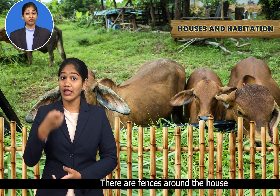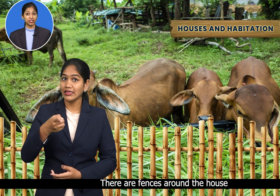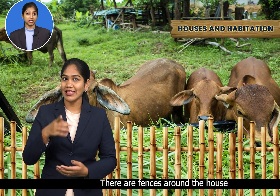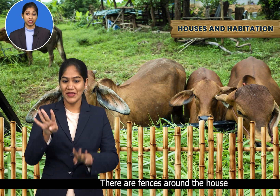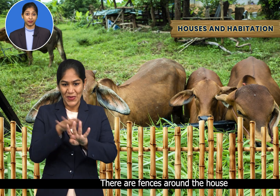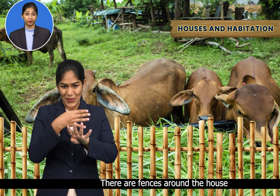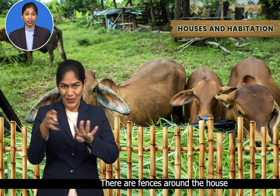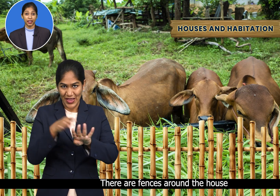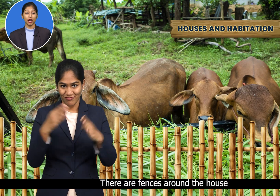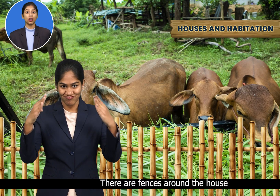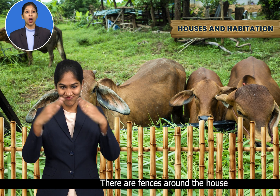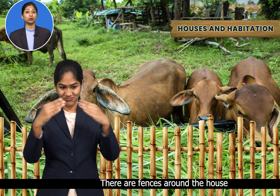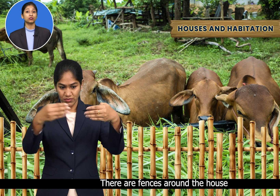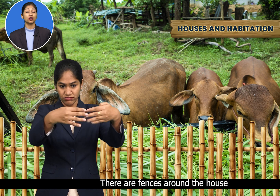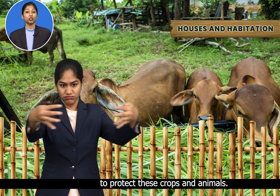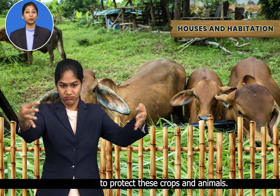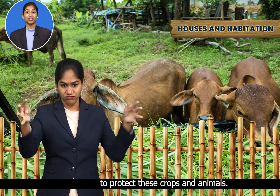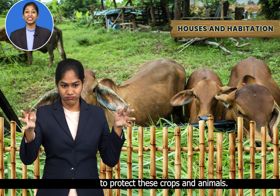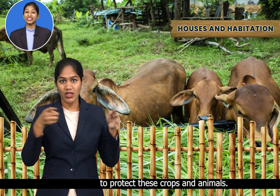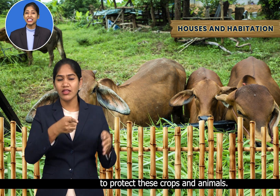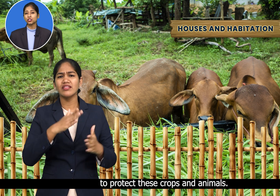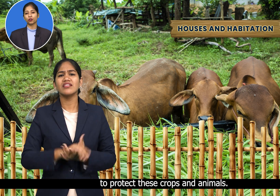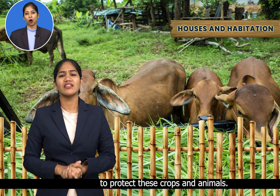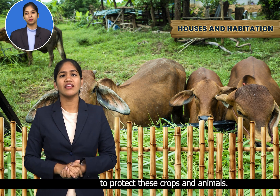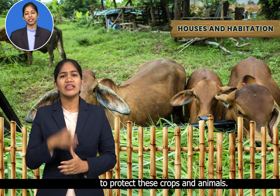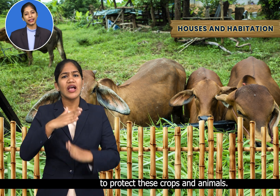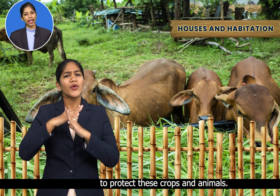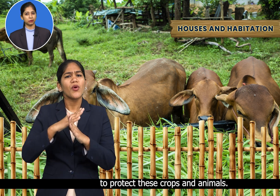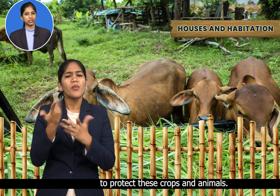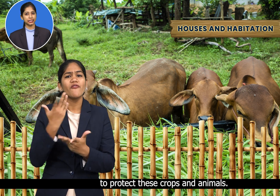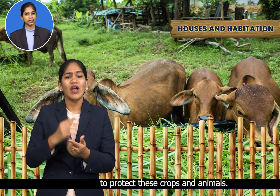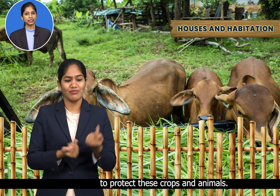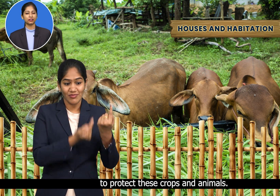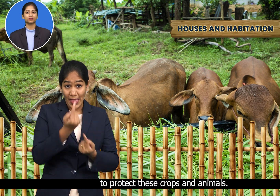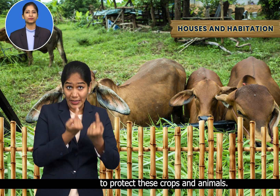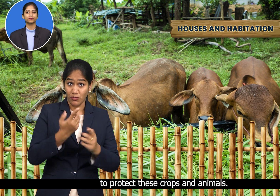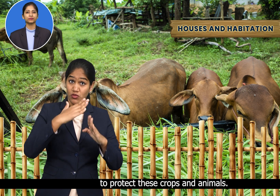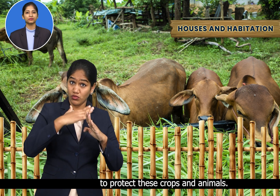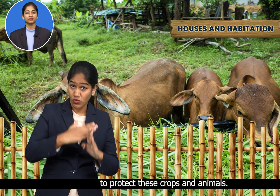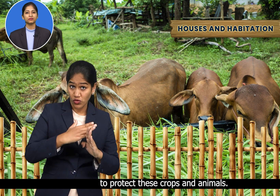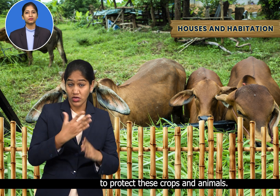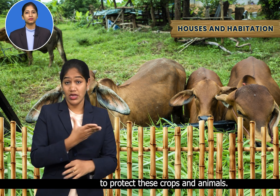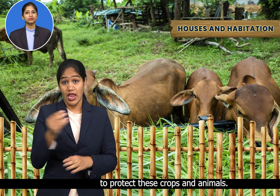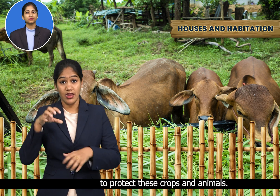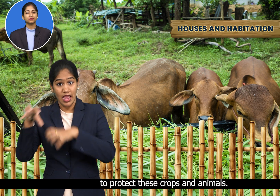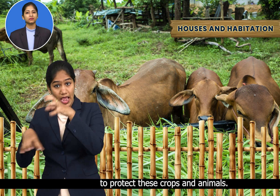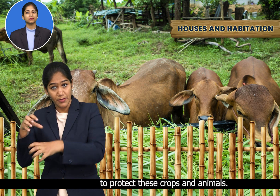There are fences around the house to protect these crops and animals.